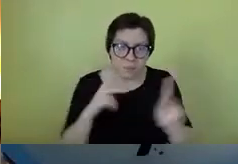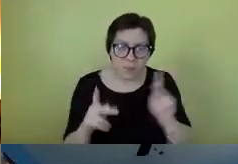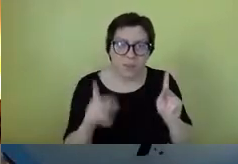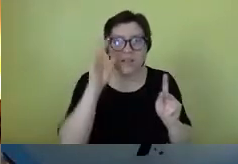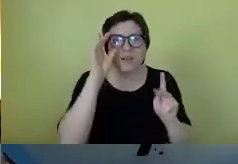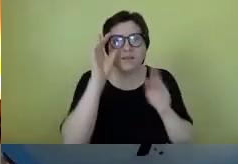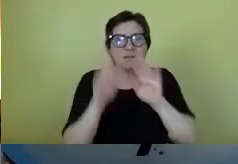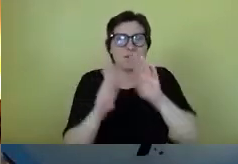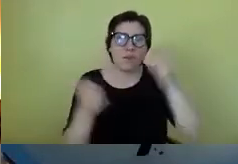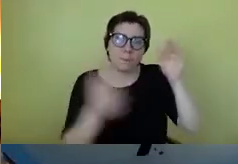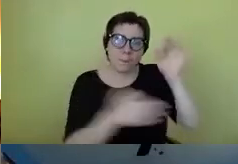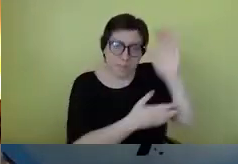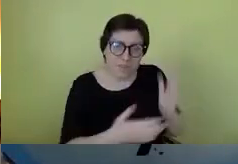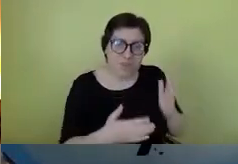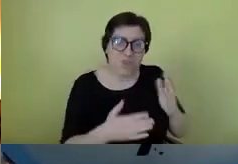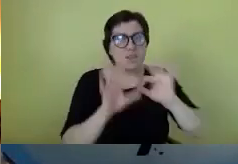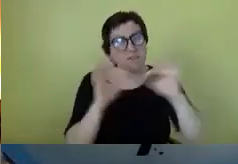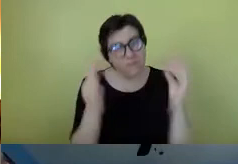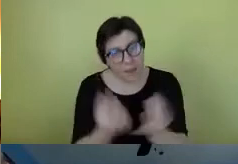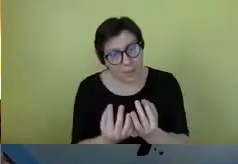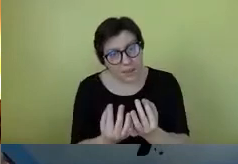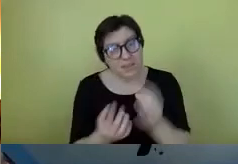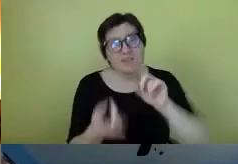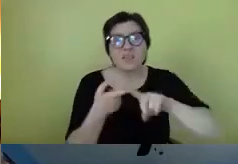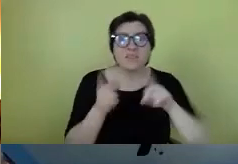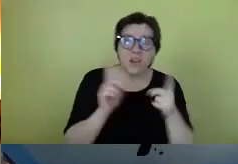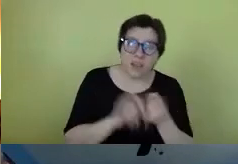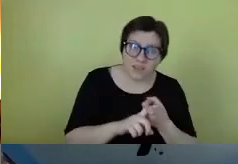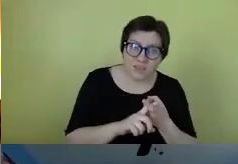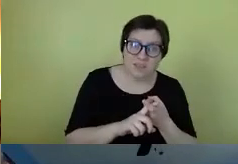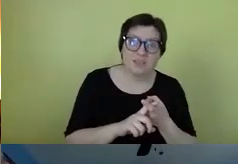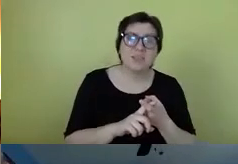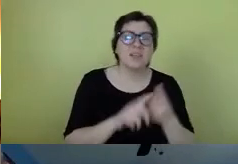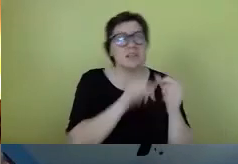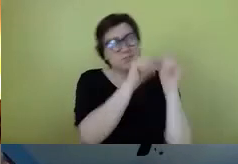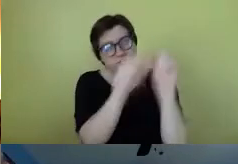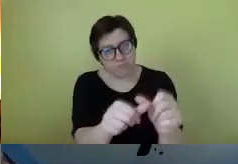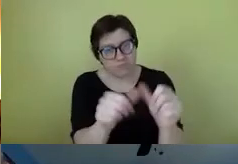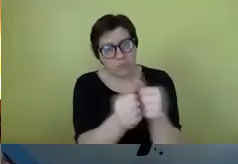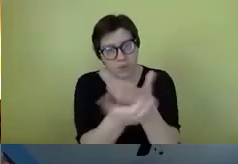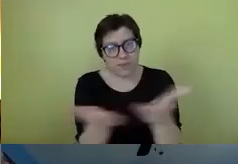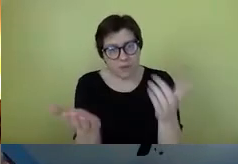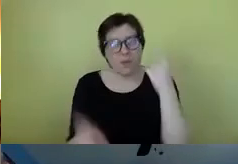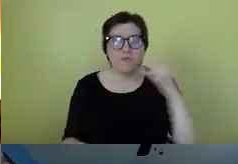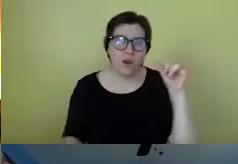their ministers, their families, their friends, and remain with them